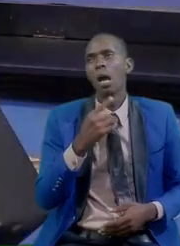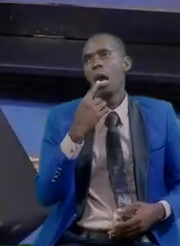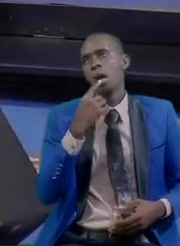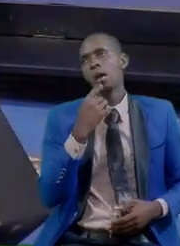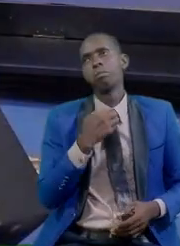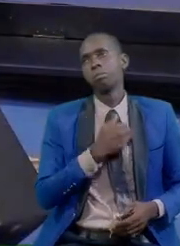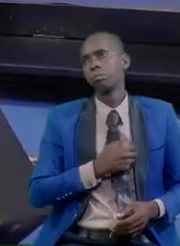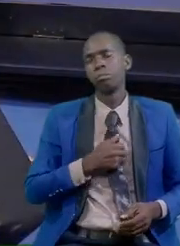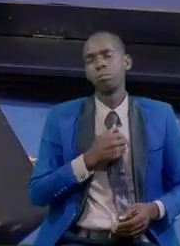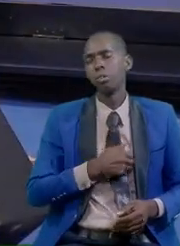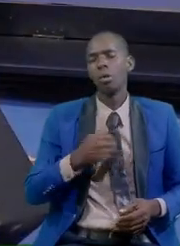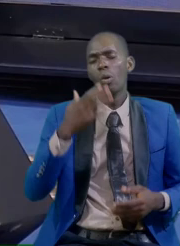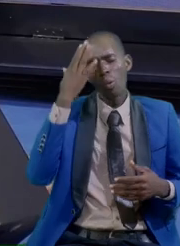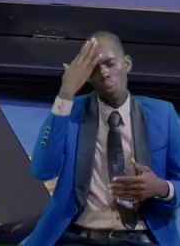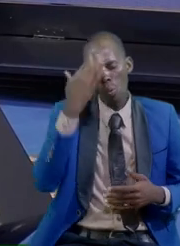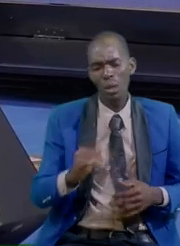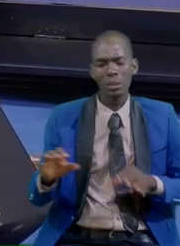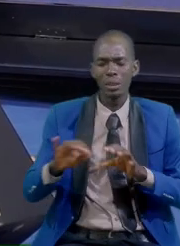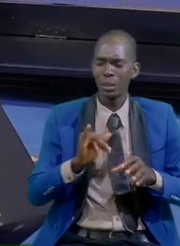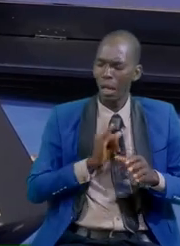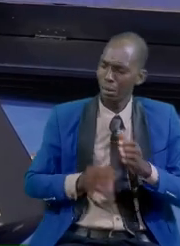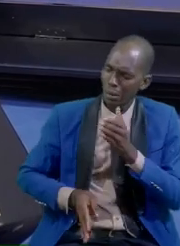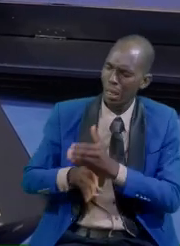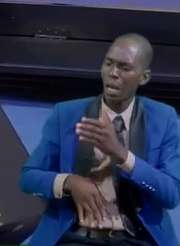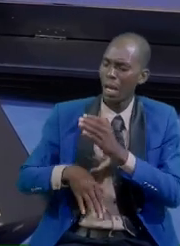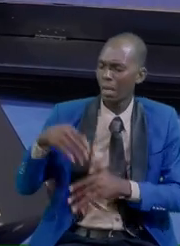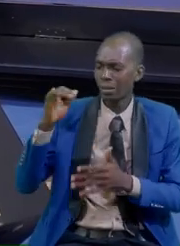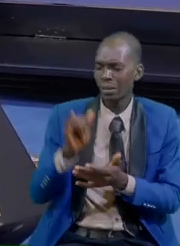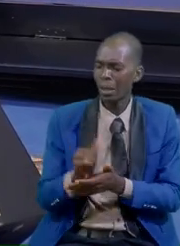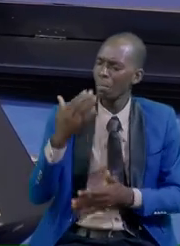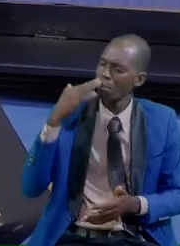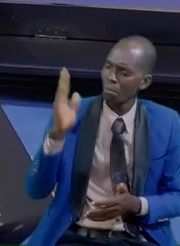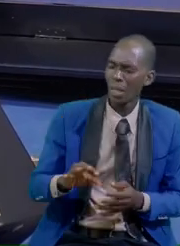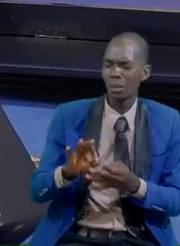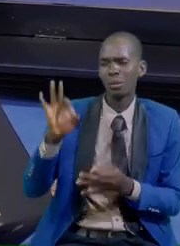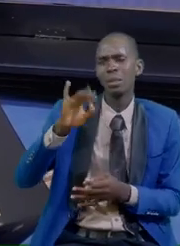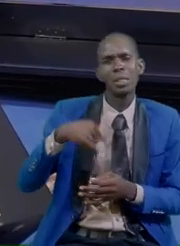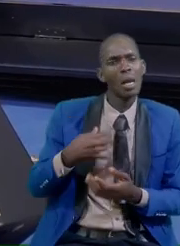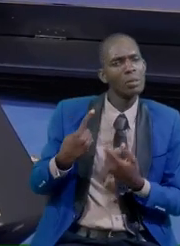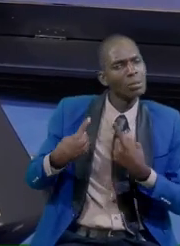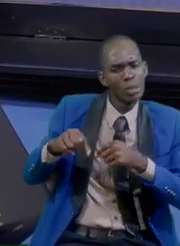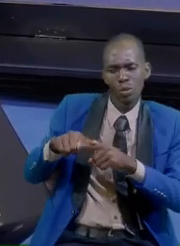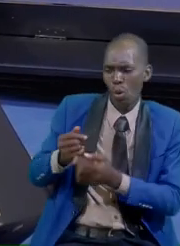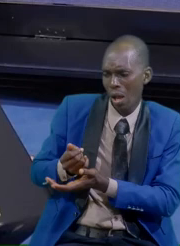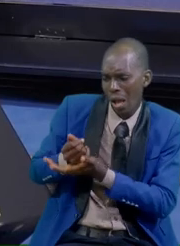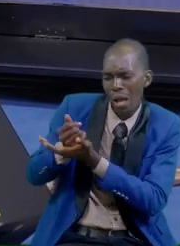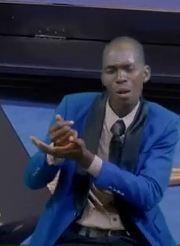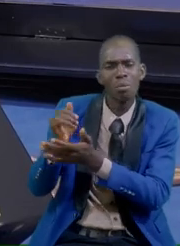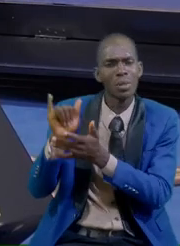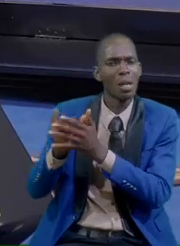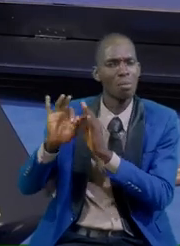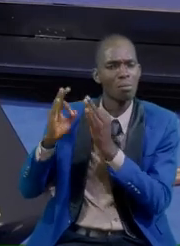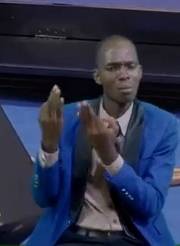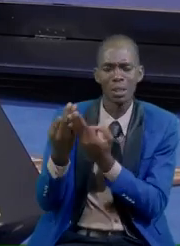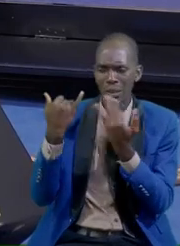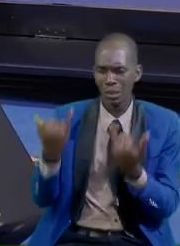that spirit of divination? I was trying to help her. I was trying to help their family. And look at where it has